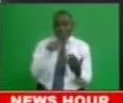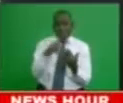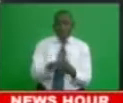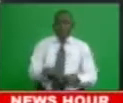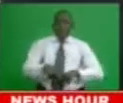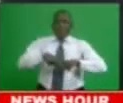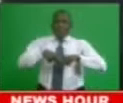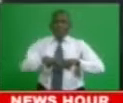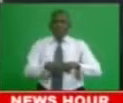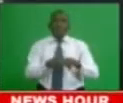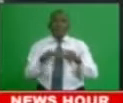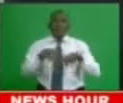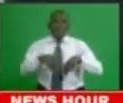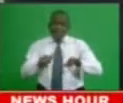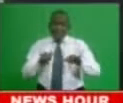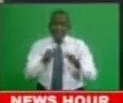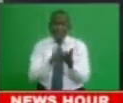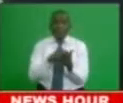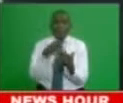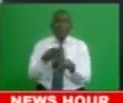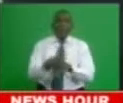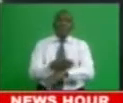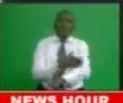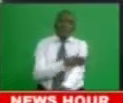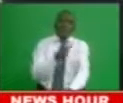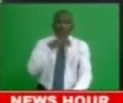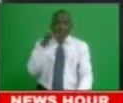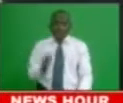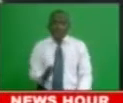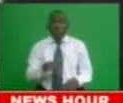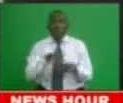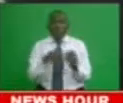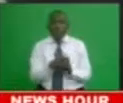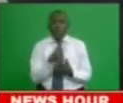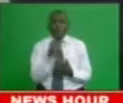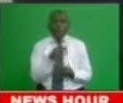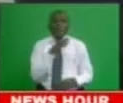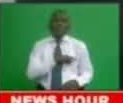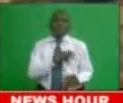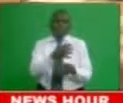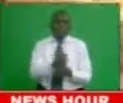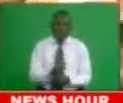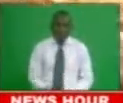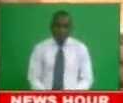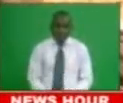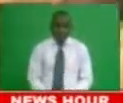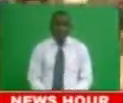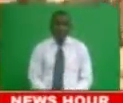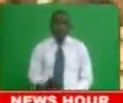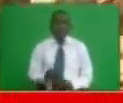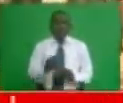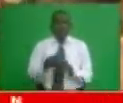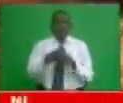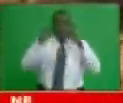been halted. It's rather improved, and farmers are actually benefiting from it. The interim president